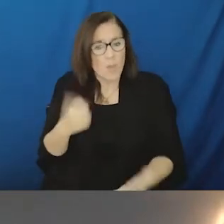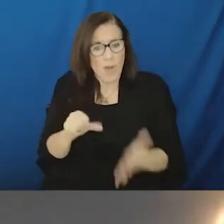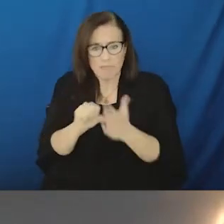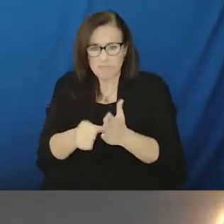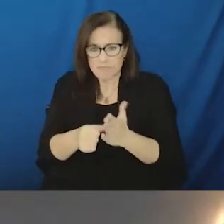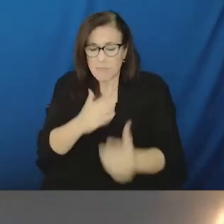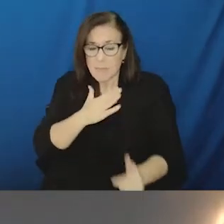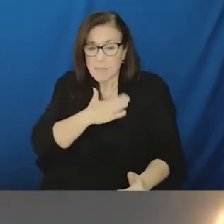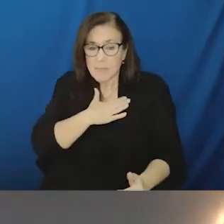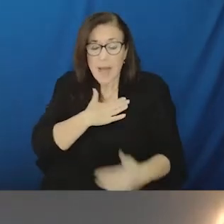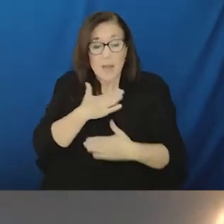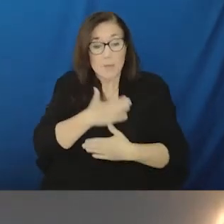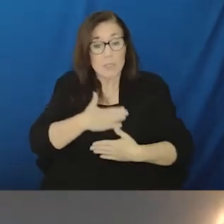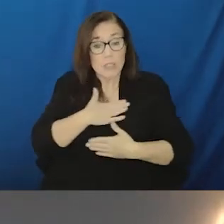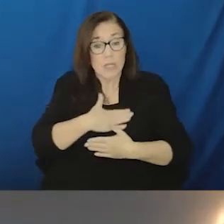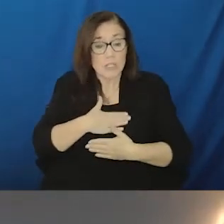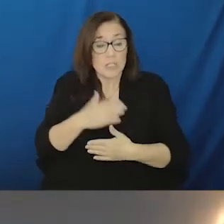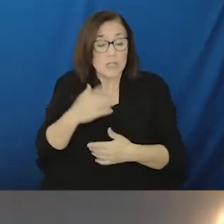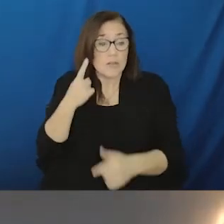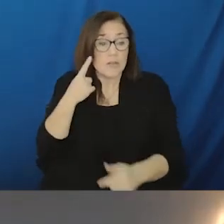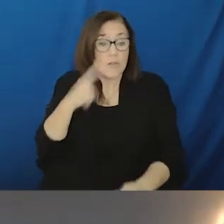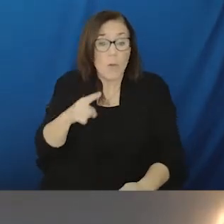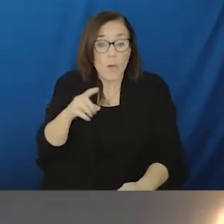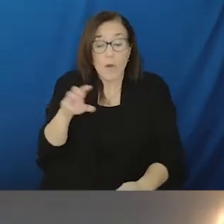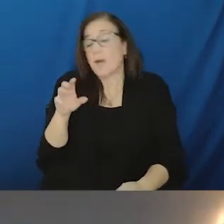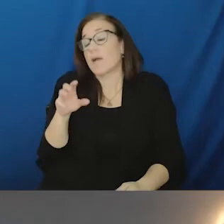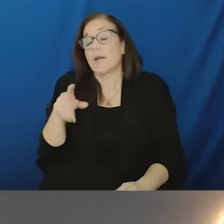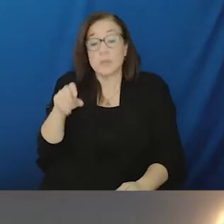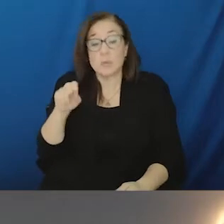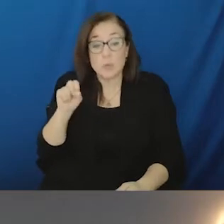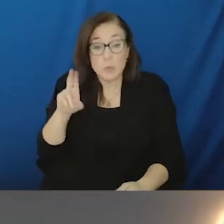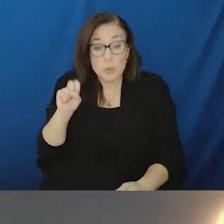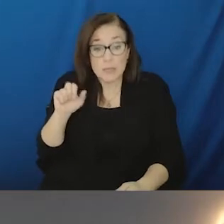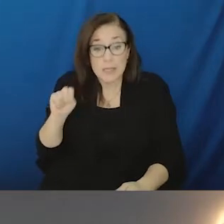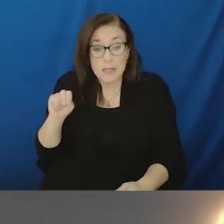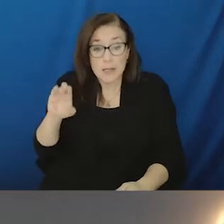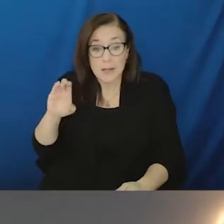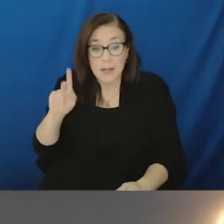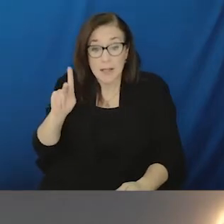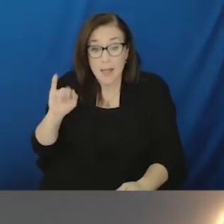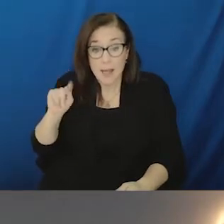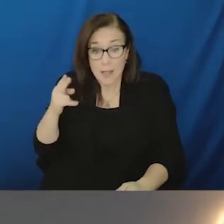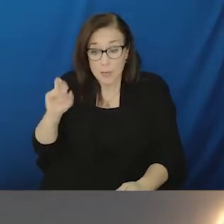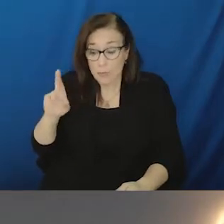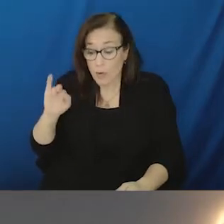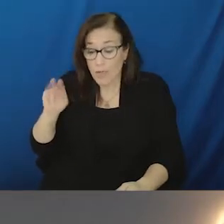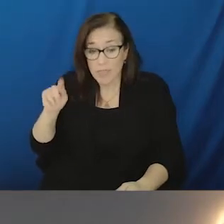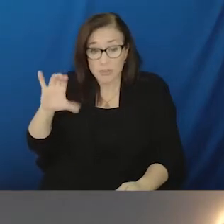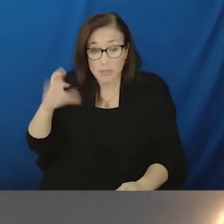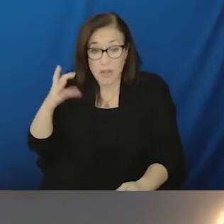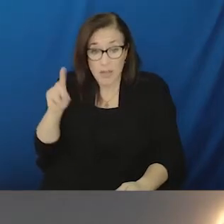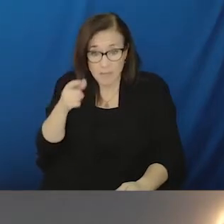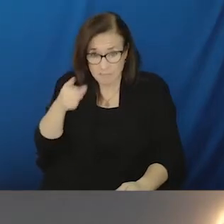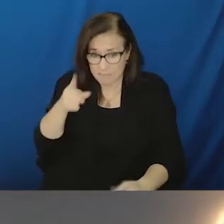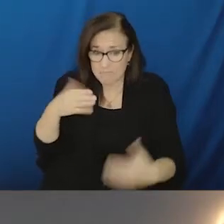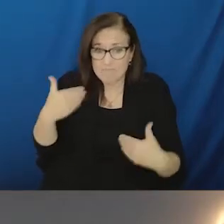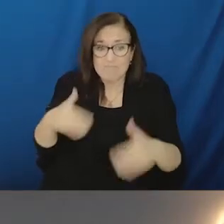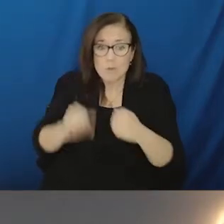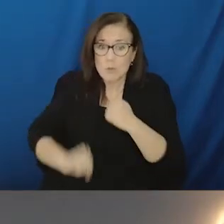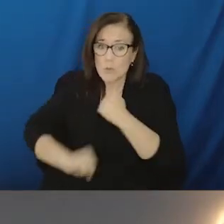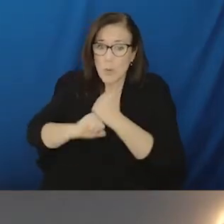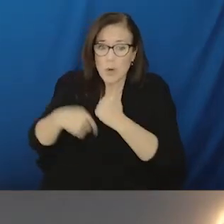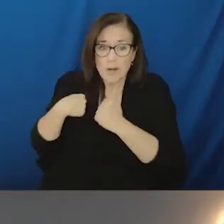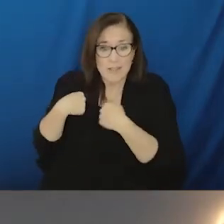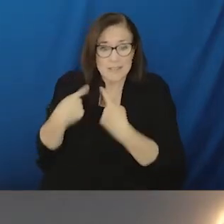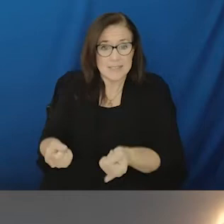appreciation of public health. Susan Klein-Rothschild, you've been here with us every step of the way, and the partnership that we have as a